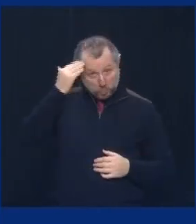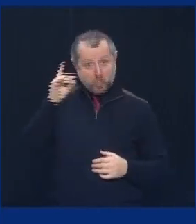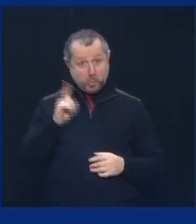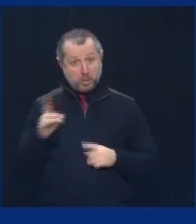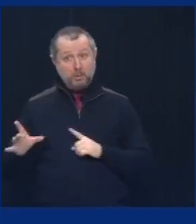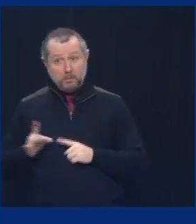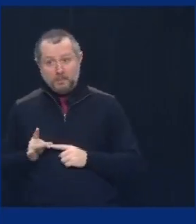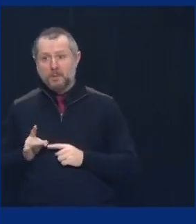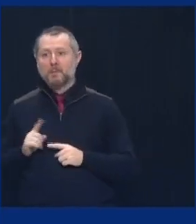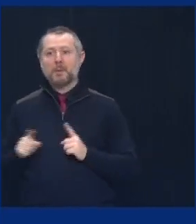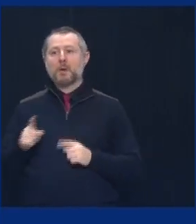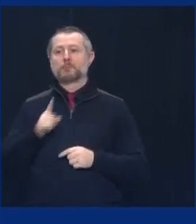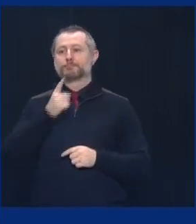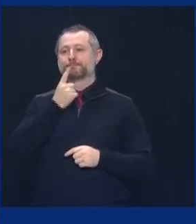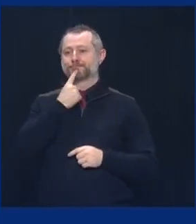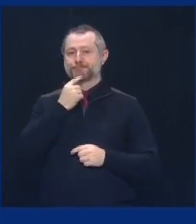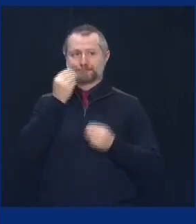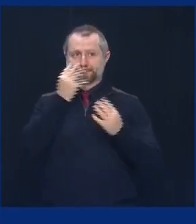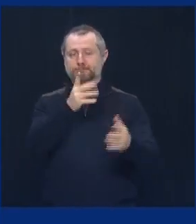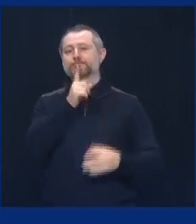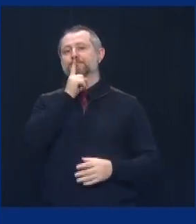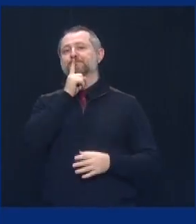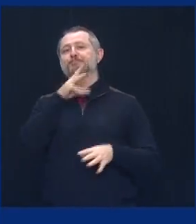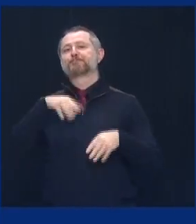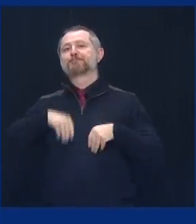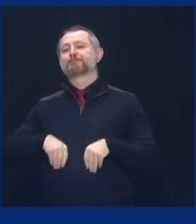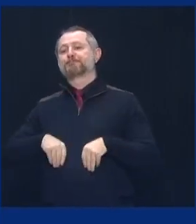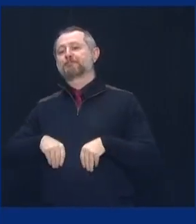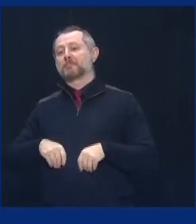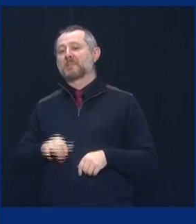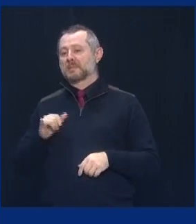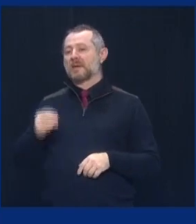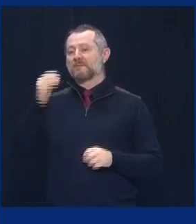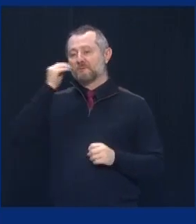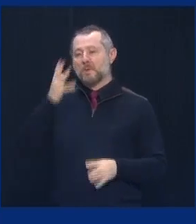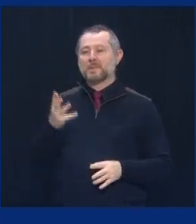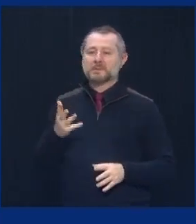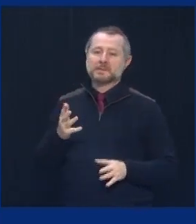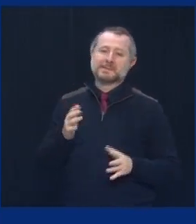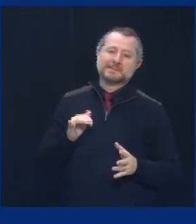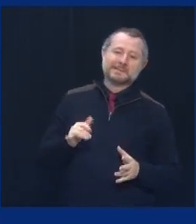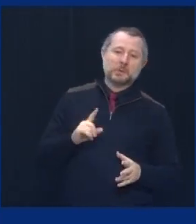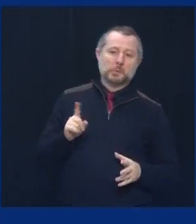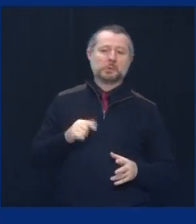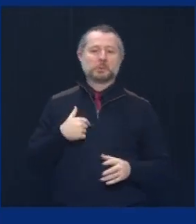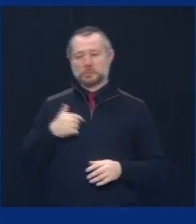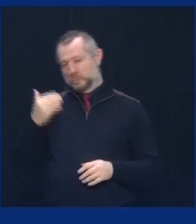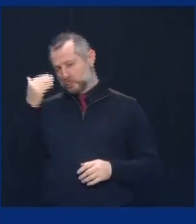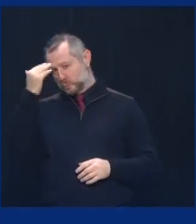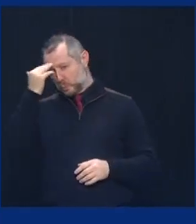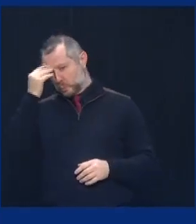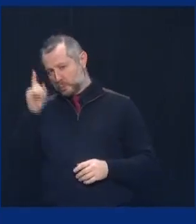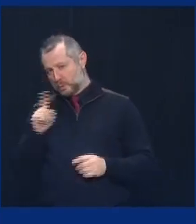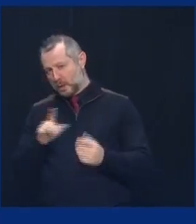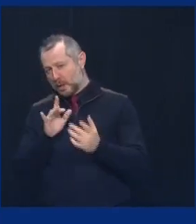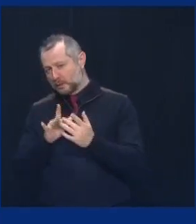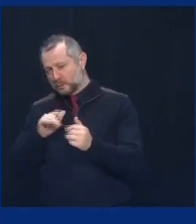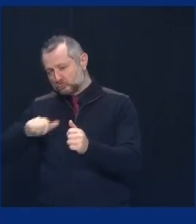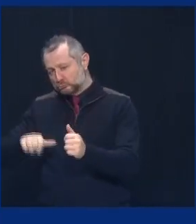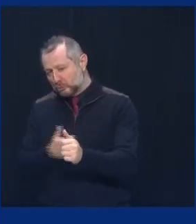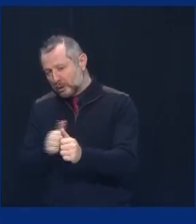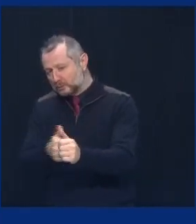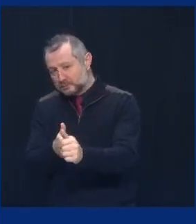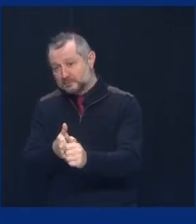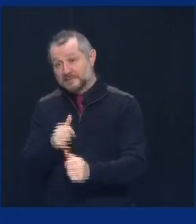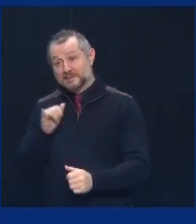communicate that to the contact tracers. So this information specifically is where we know the contact tracers have identified the source, they know